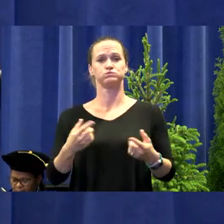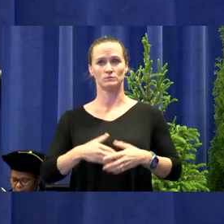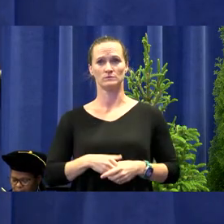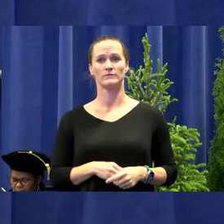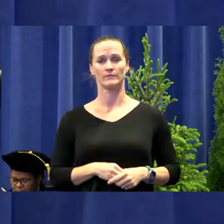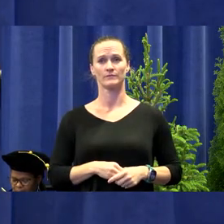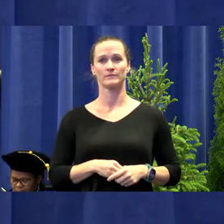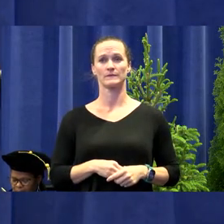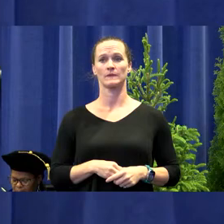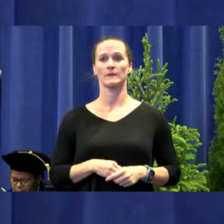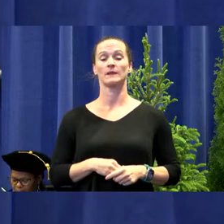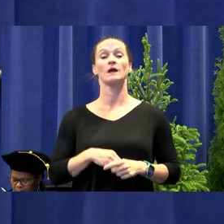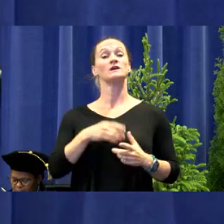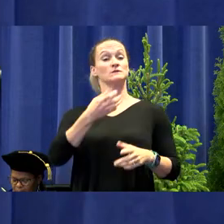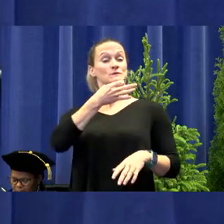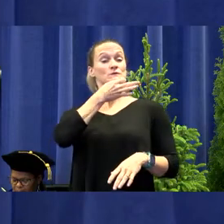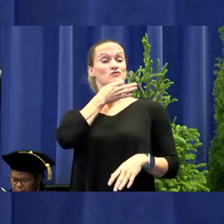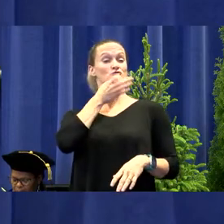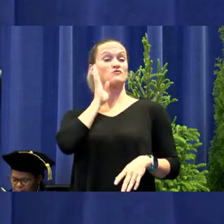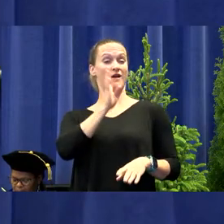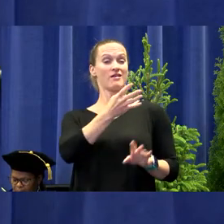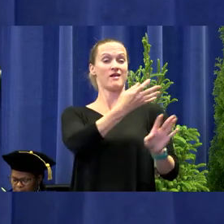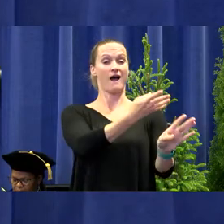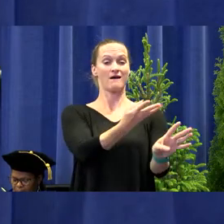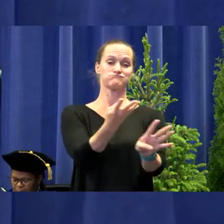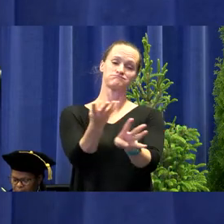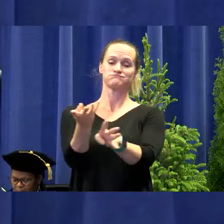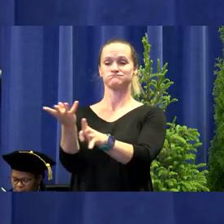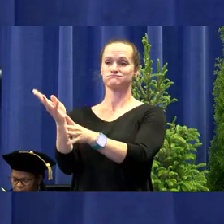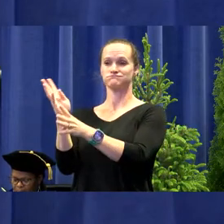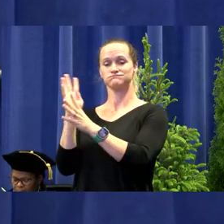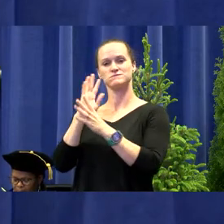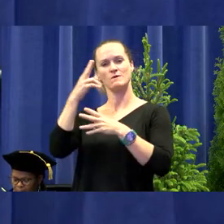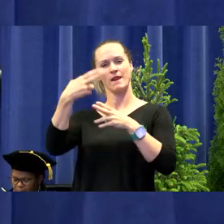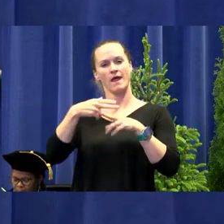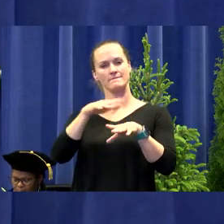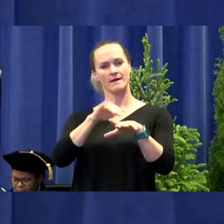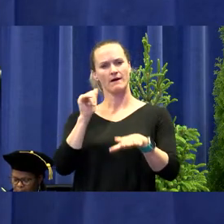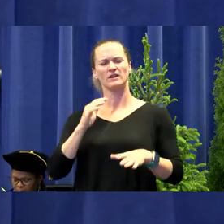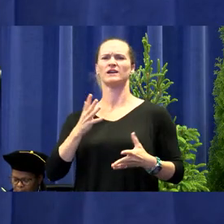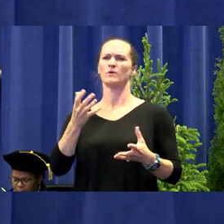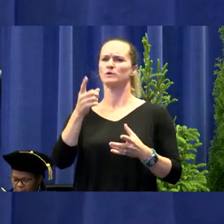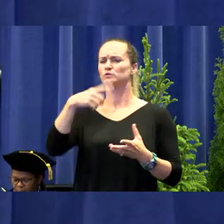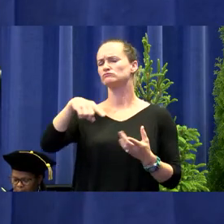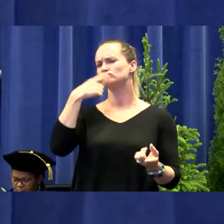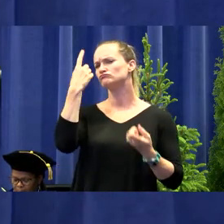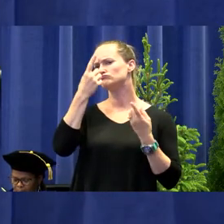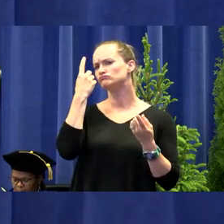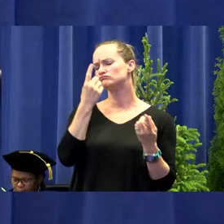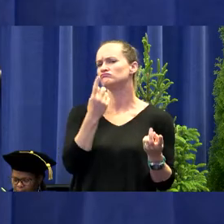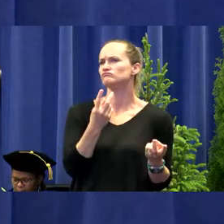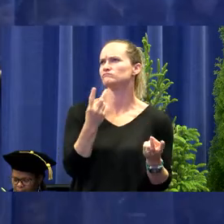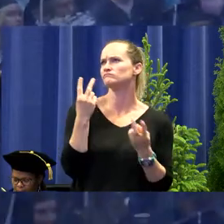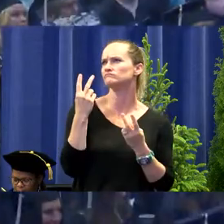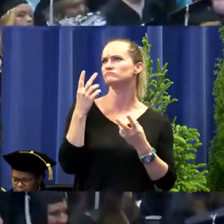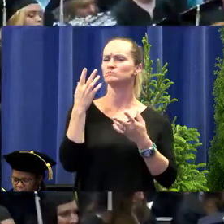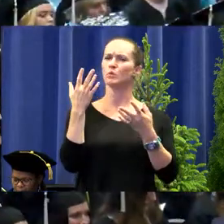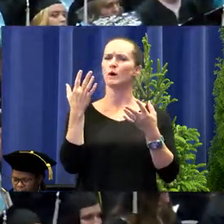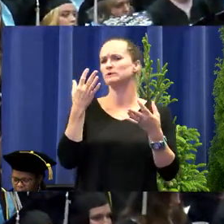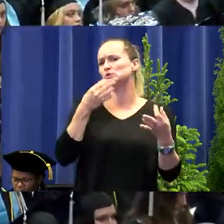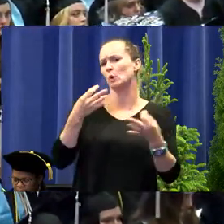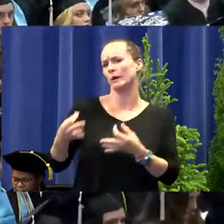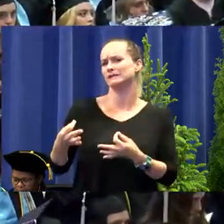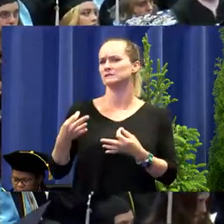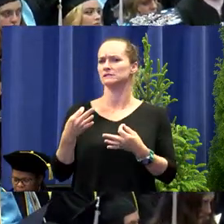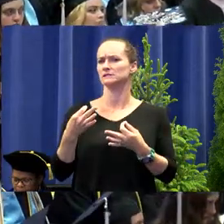As your names are called in a few minutes and you come across the stage up here, I ask you to reflect on the choices that you have made that put you on the path to this